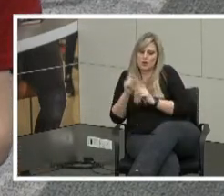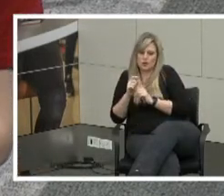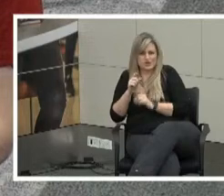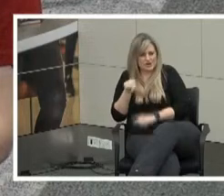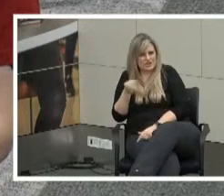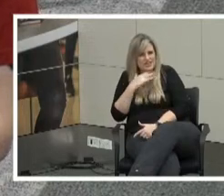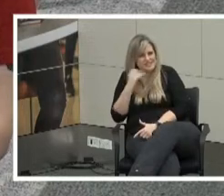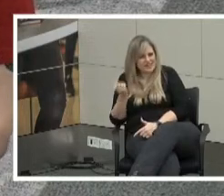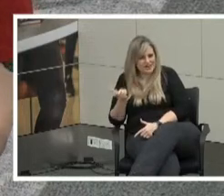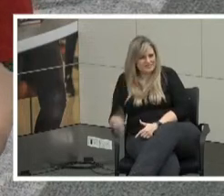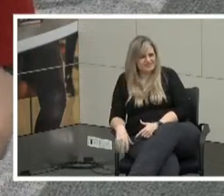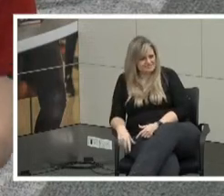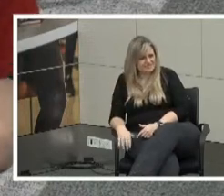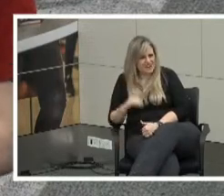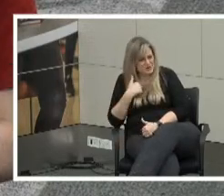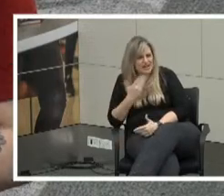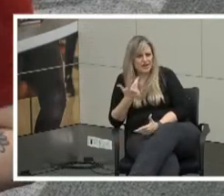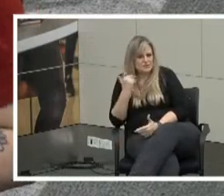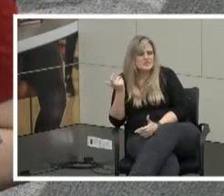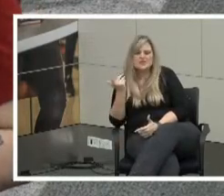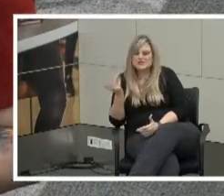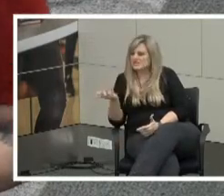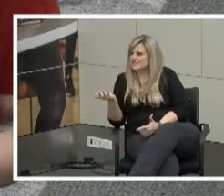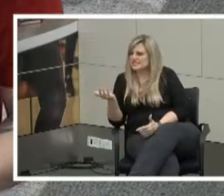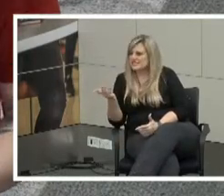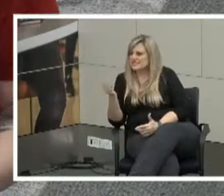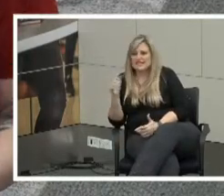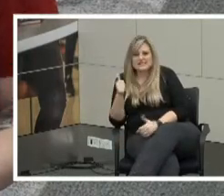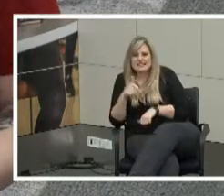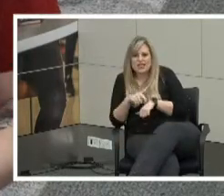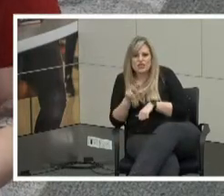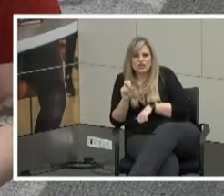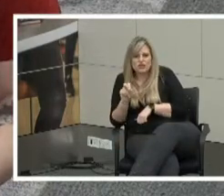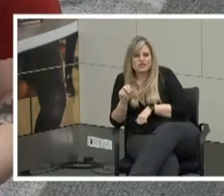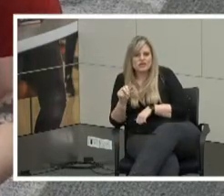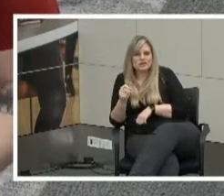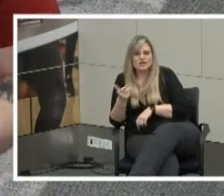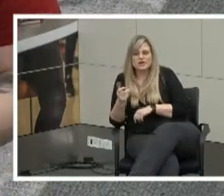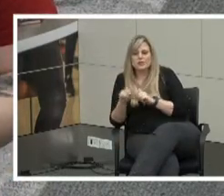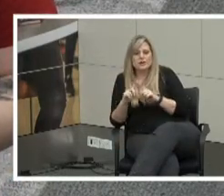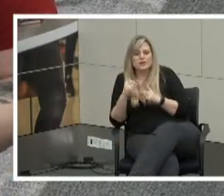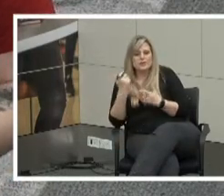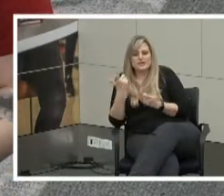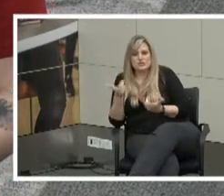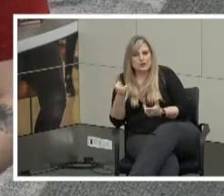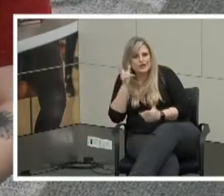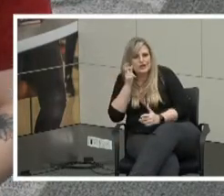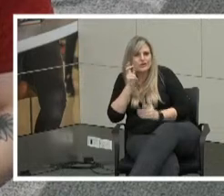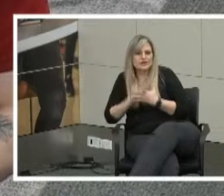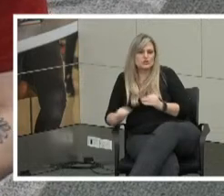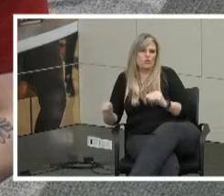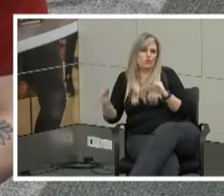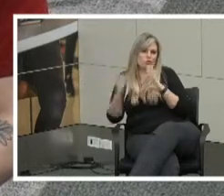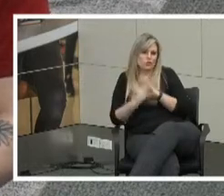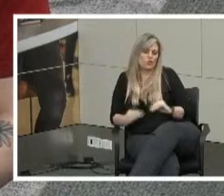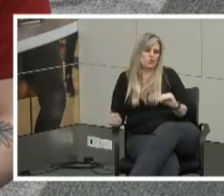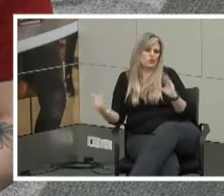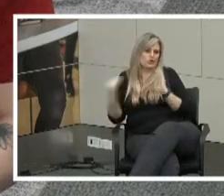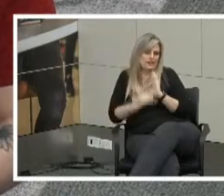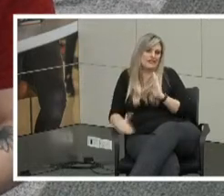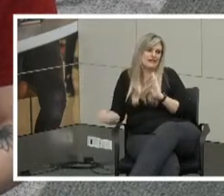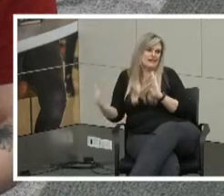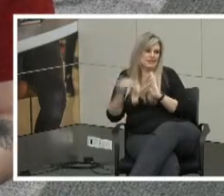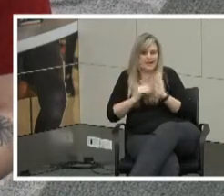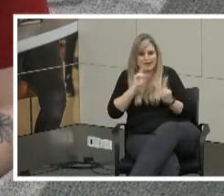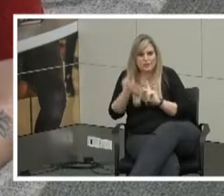guys tired like not because it's 10:30 at night but because aren't you're hearing story after Story of